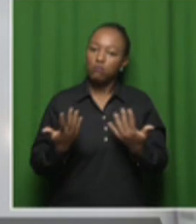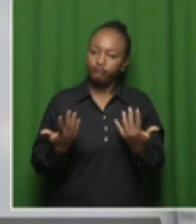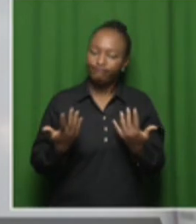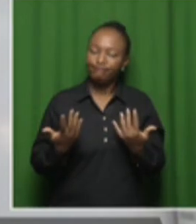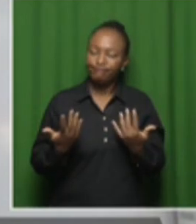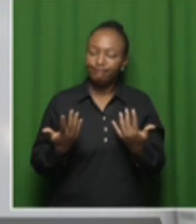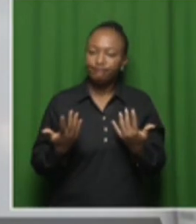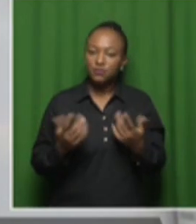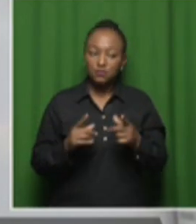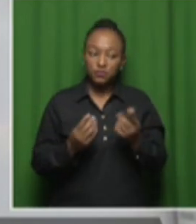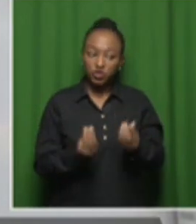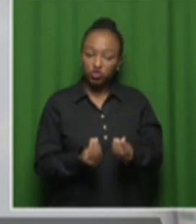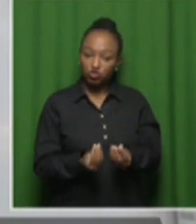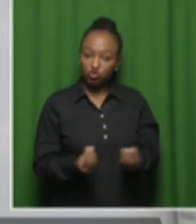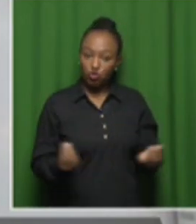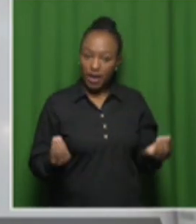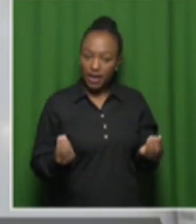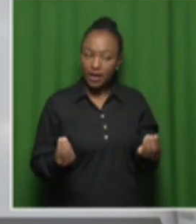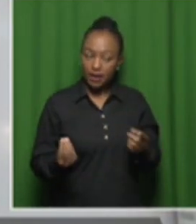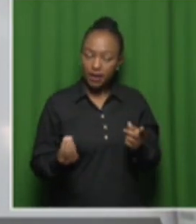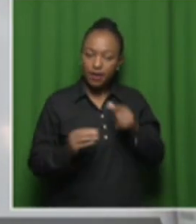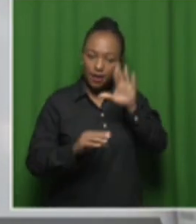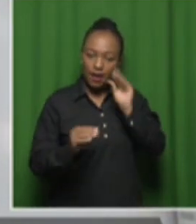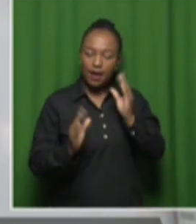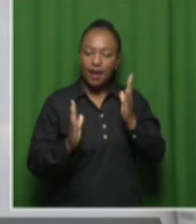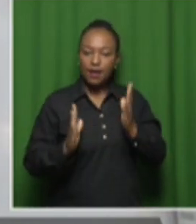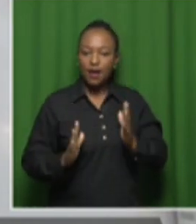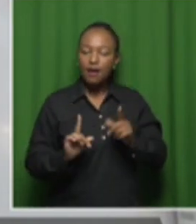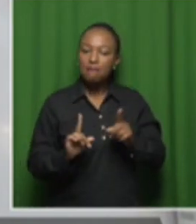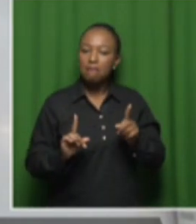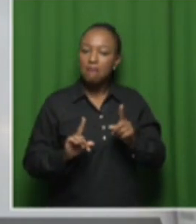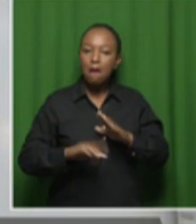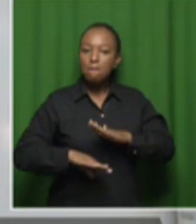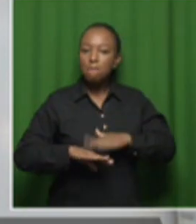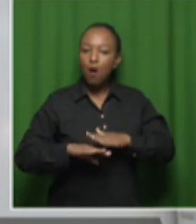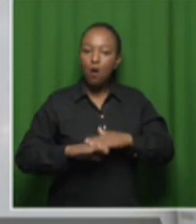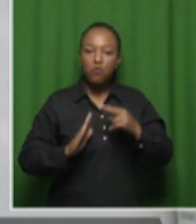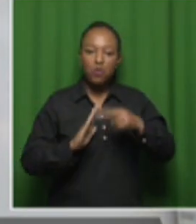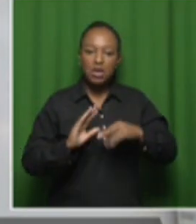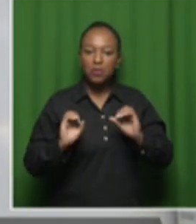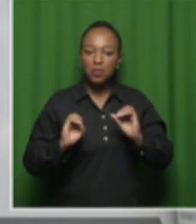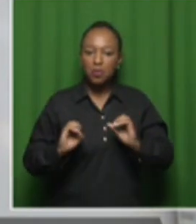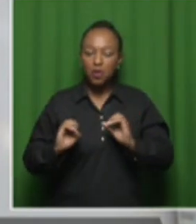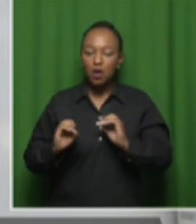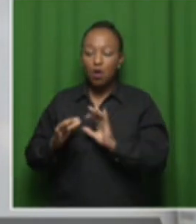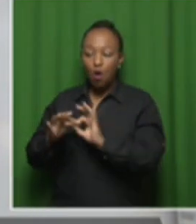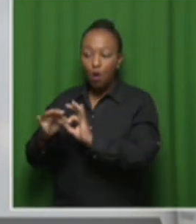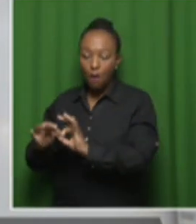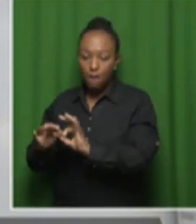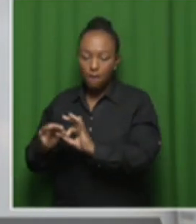exposing children or scholars to more reading, both at home and in our schooling